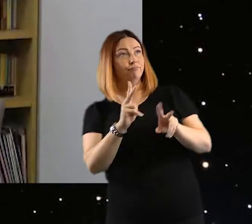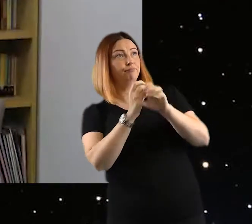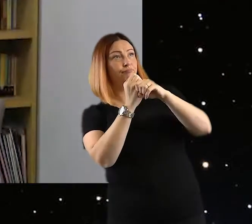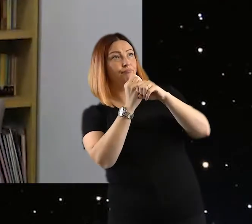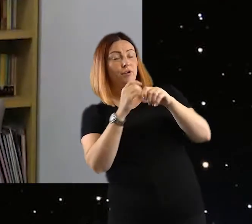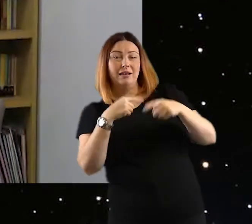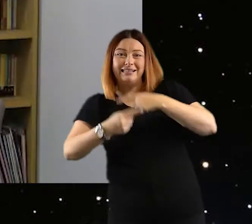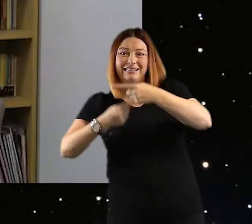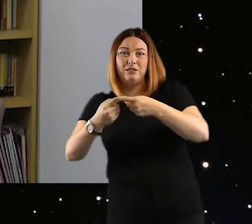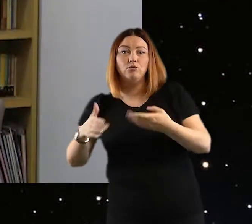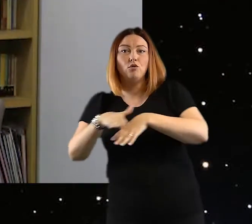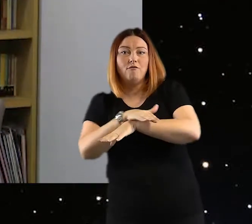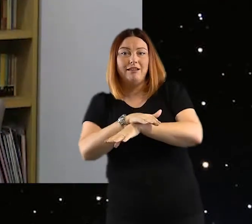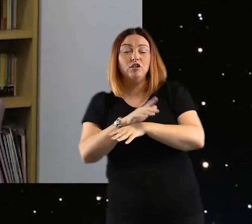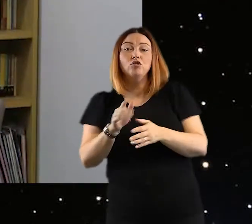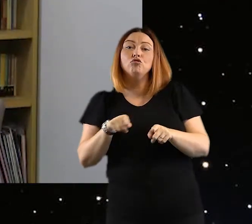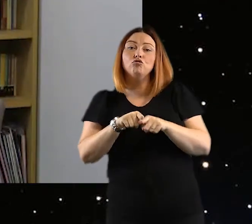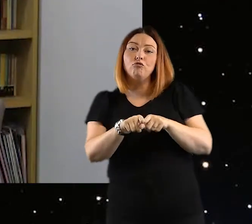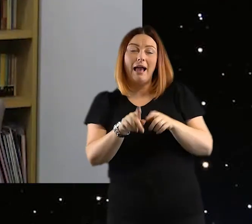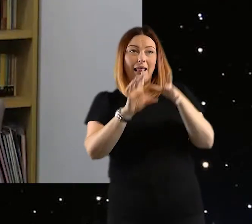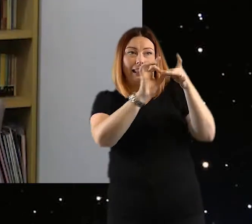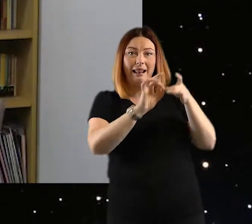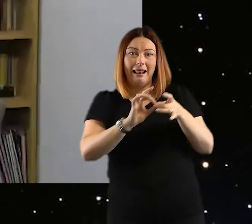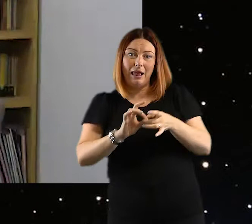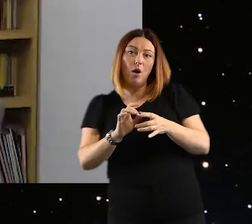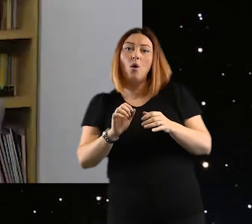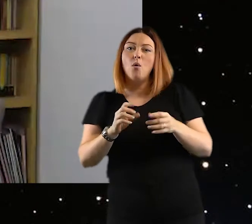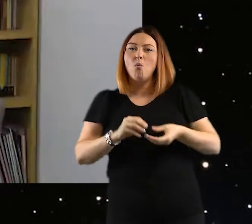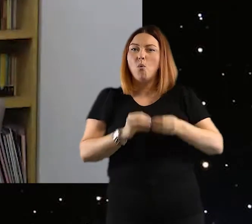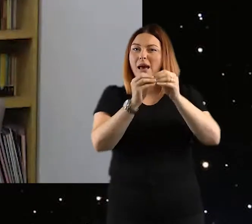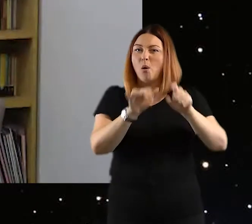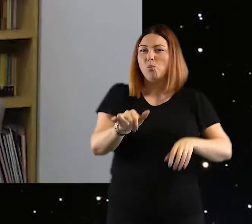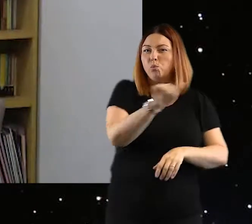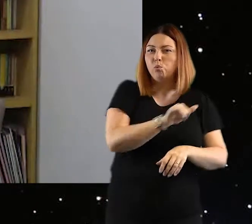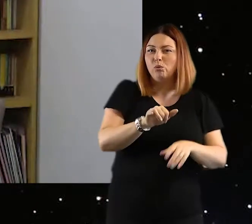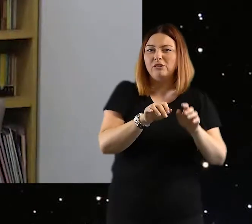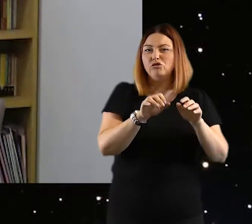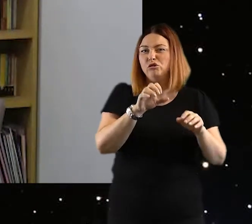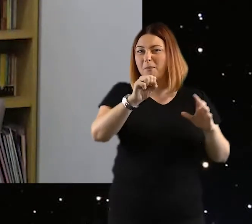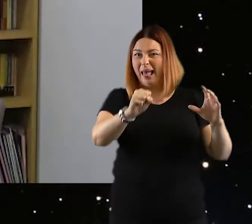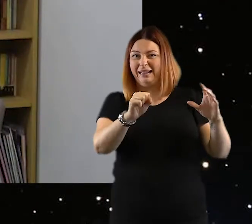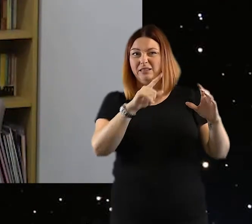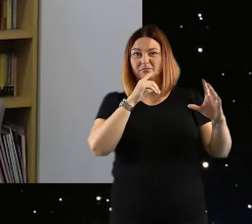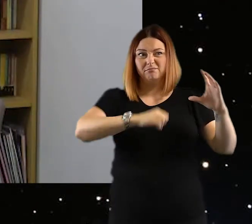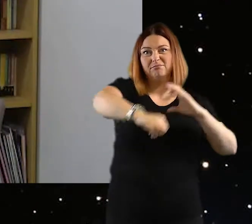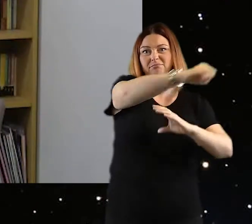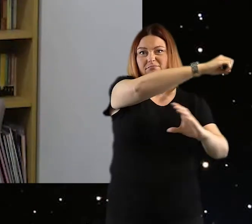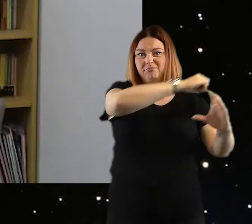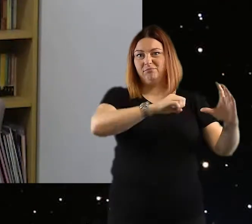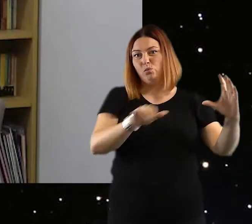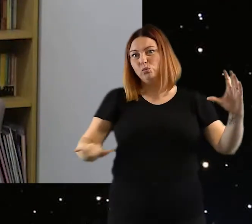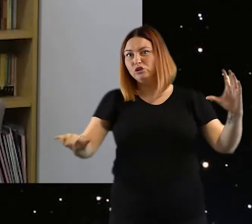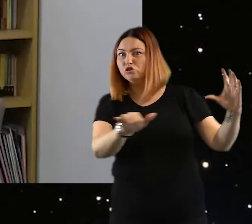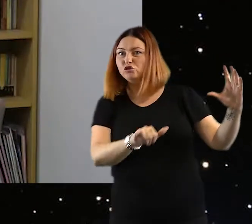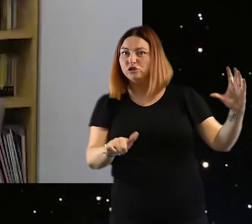gaps, and one telescope passed on to the other to get this continual coverage to find all these individual dips and relate, different